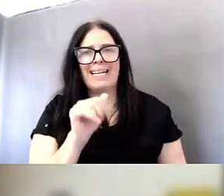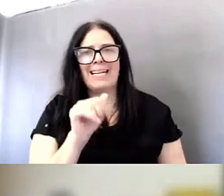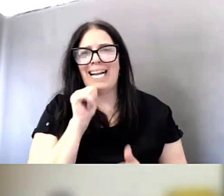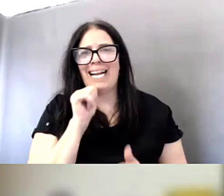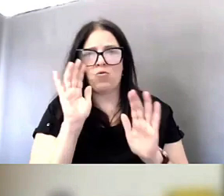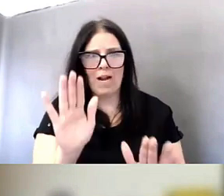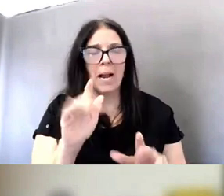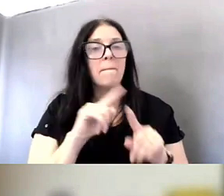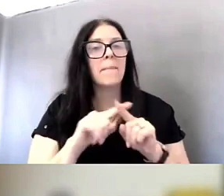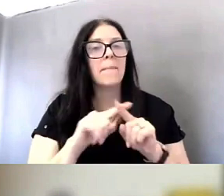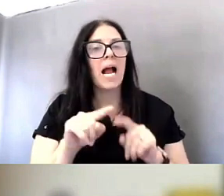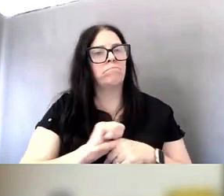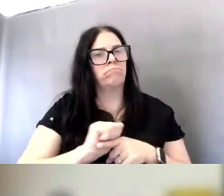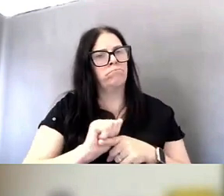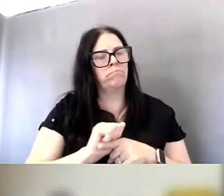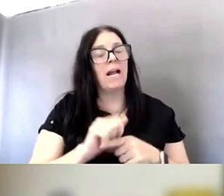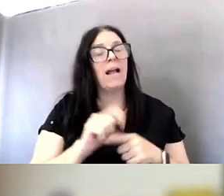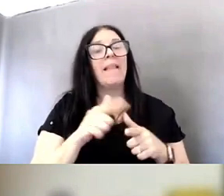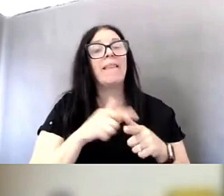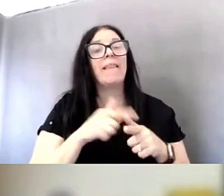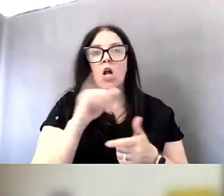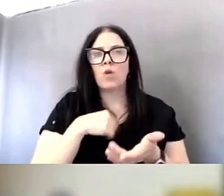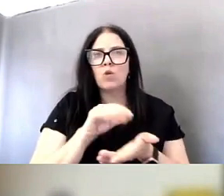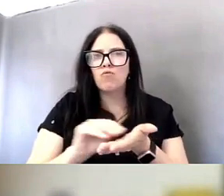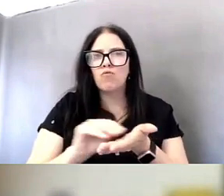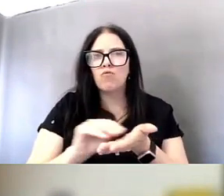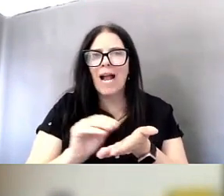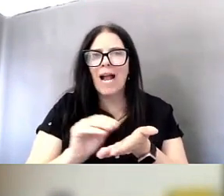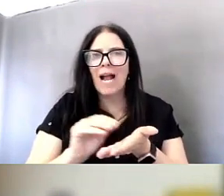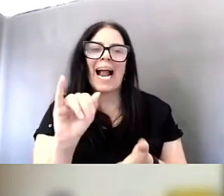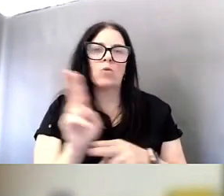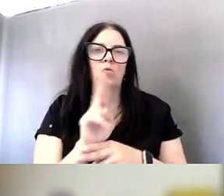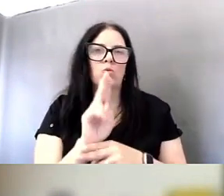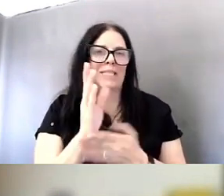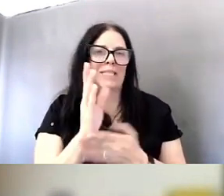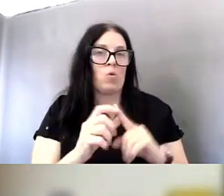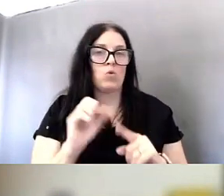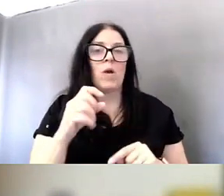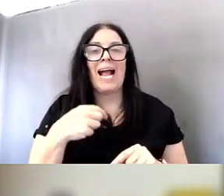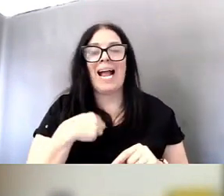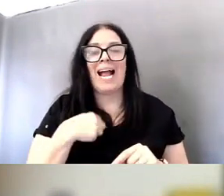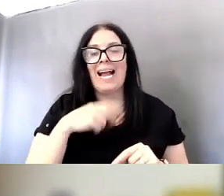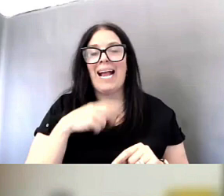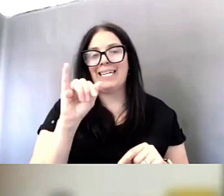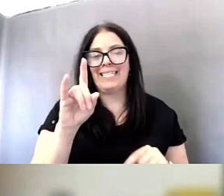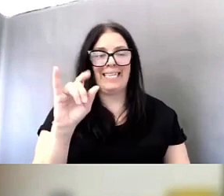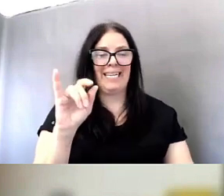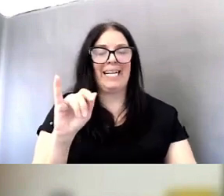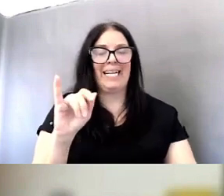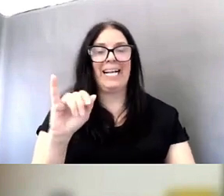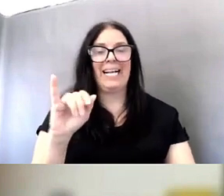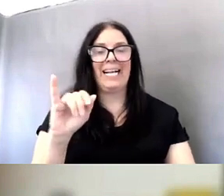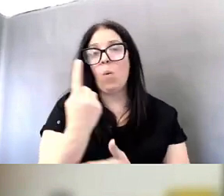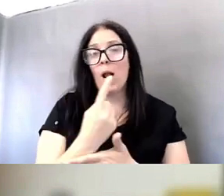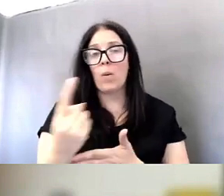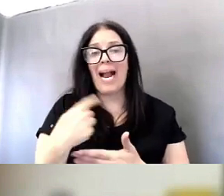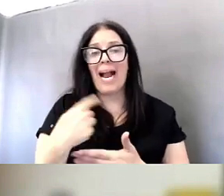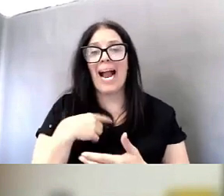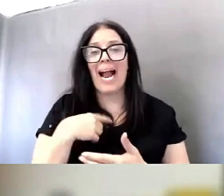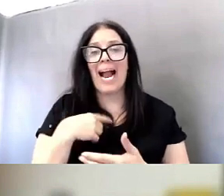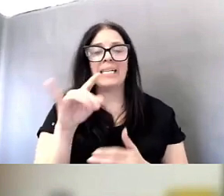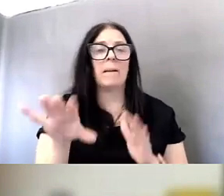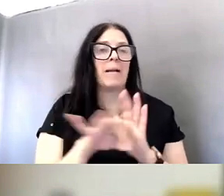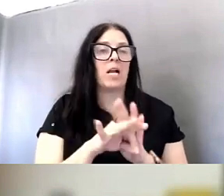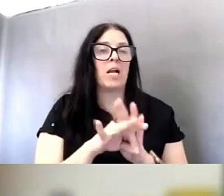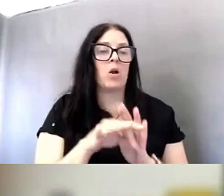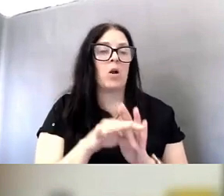did writing on it as well, like using some of the words. So I did like 1 week, I would choose one little cat.